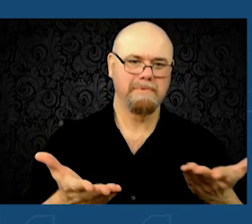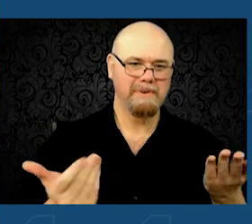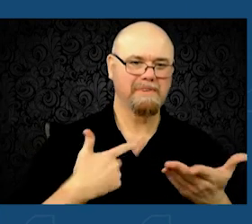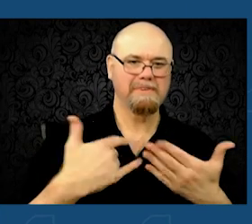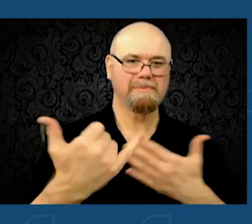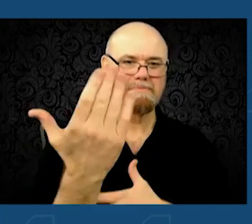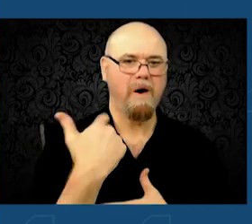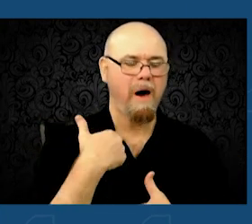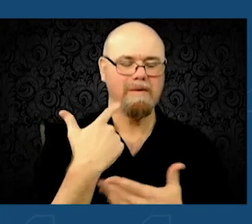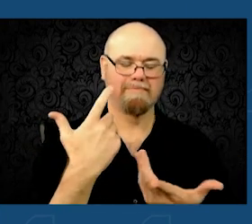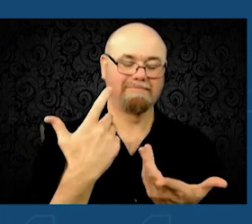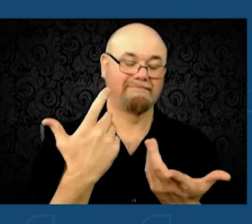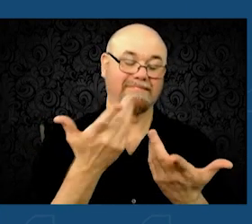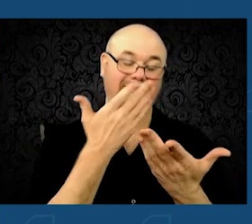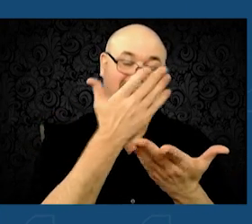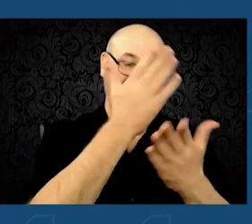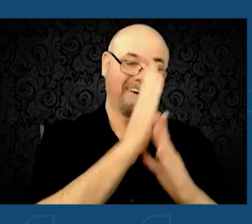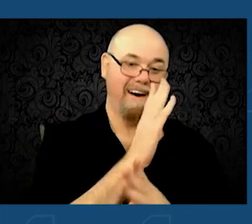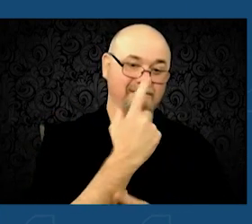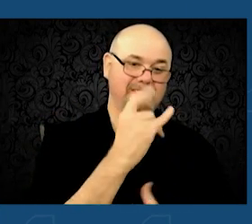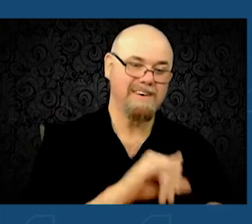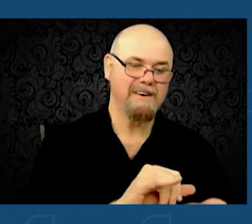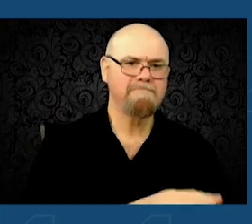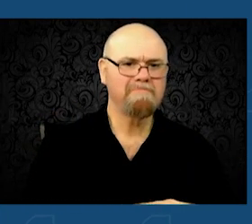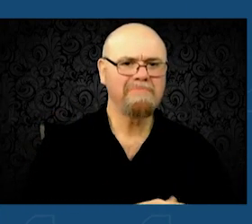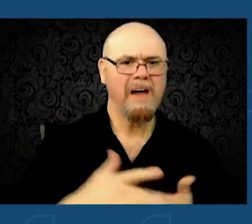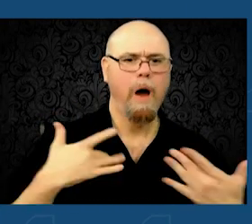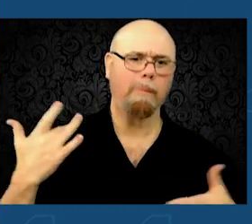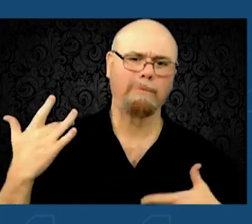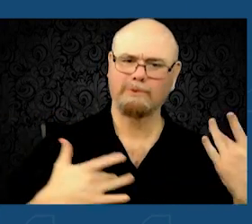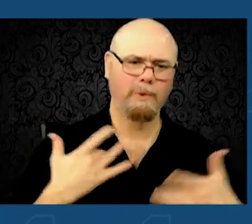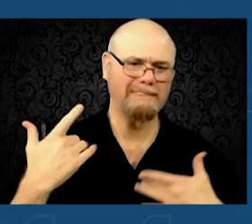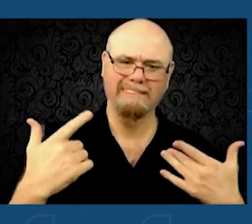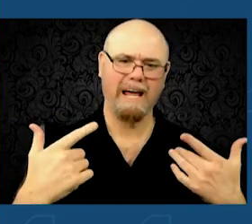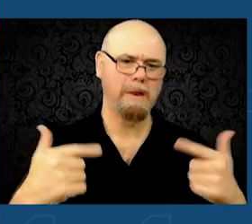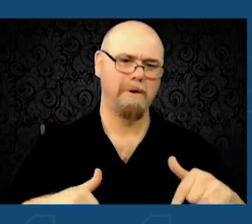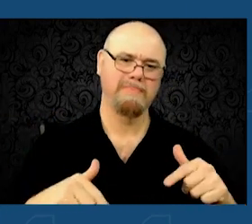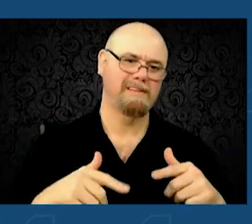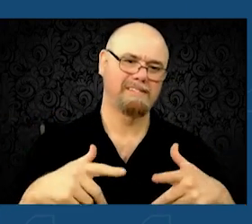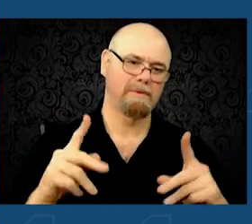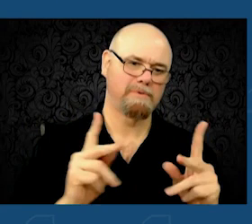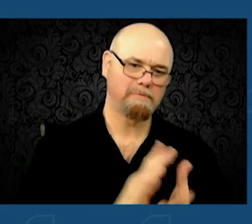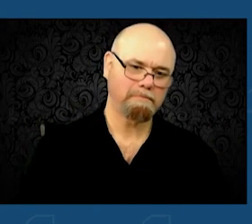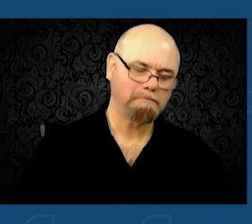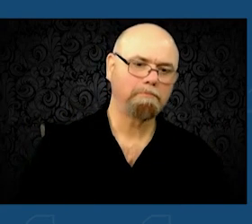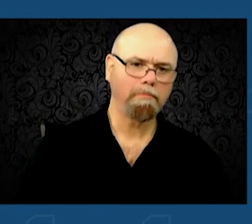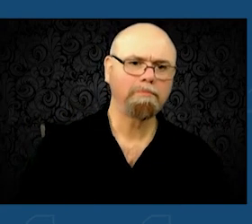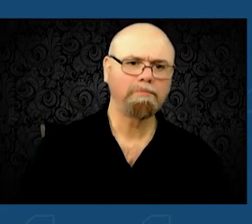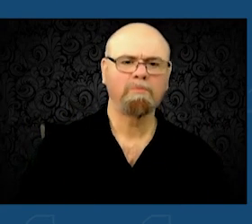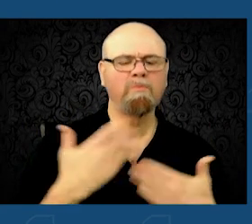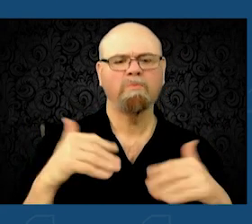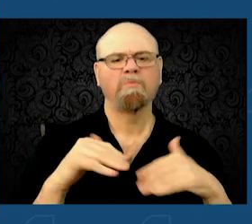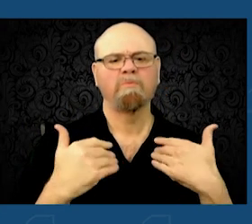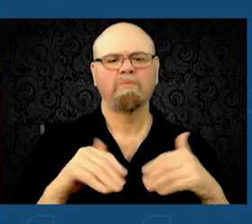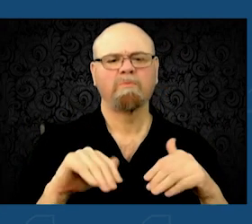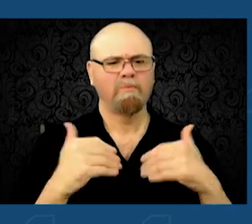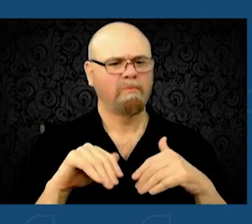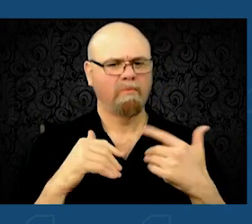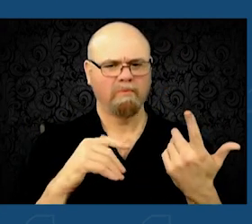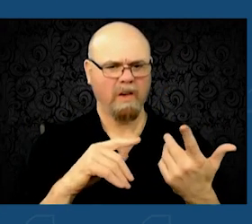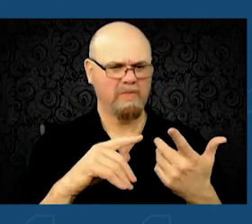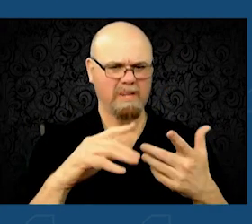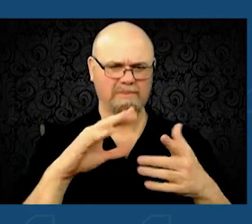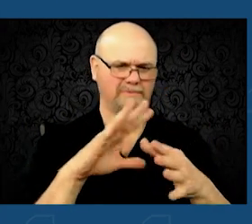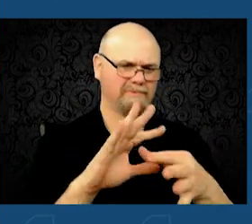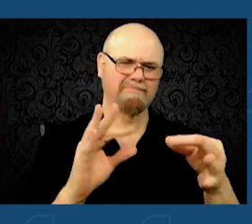moment. Yeah. I'm so excited about this. This speaks volumes of Buffalo.